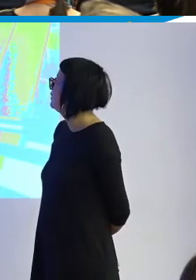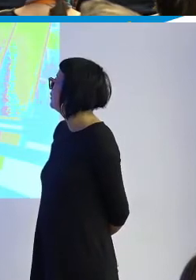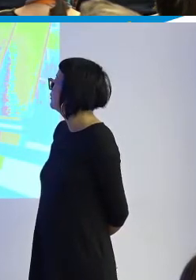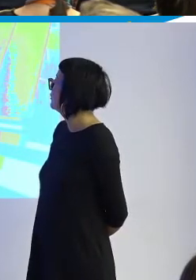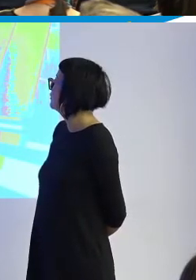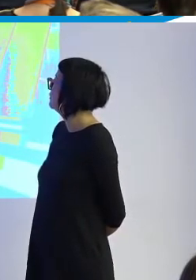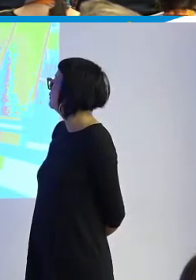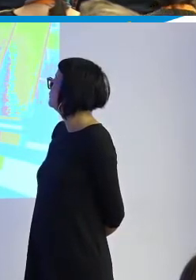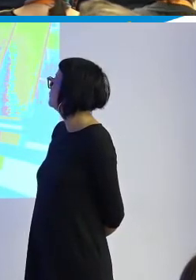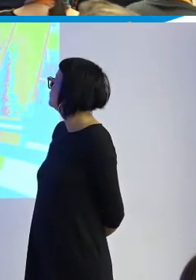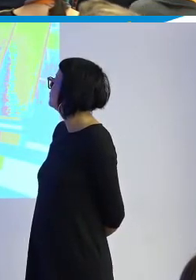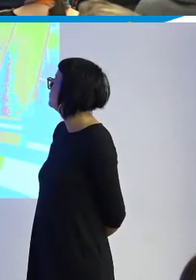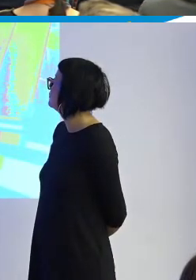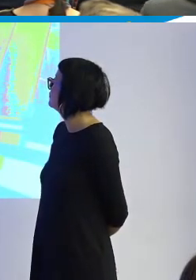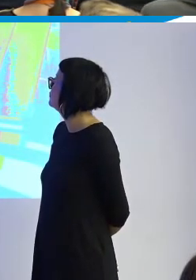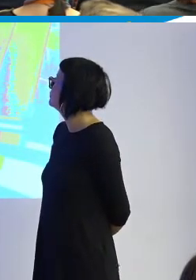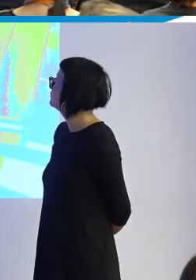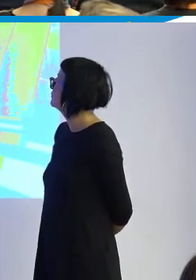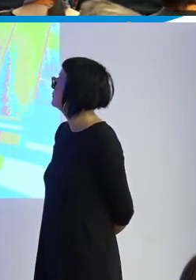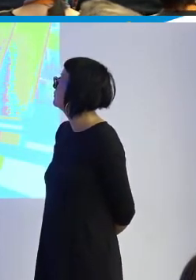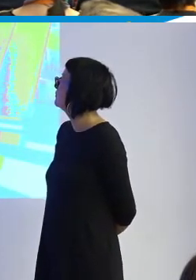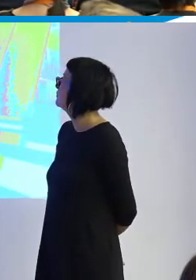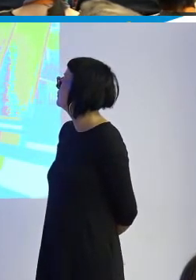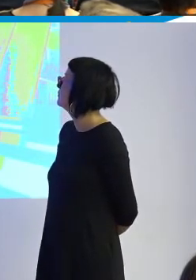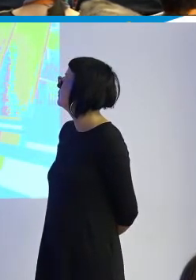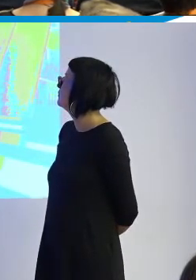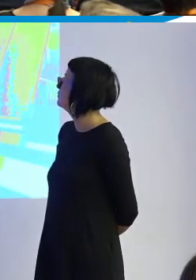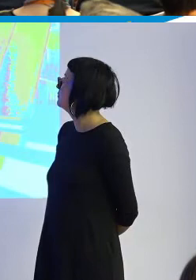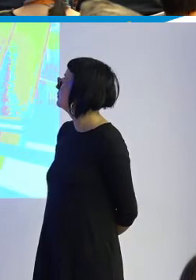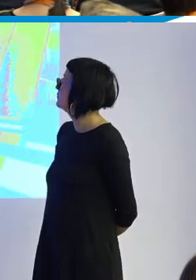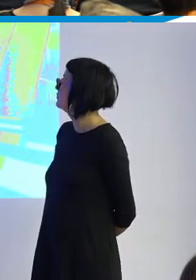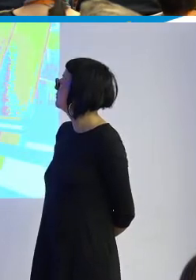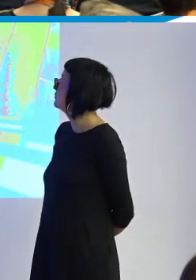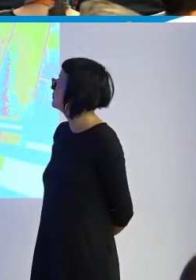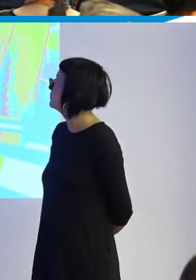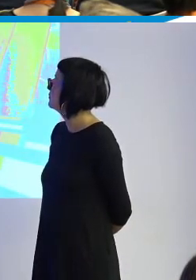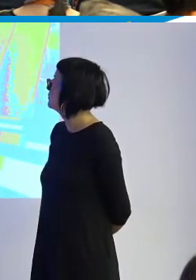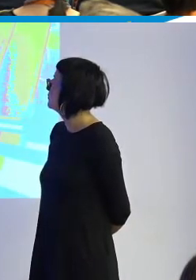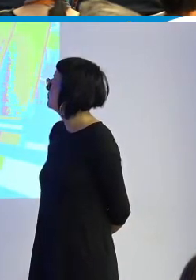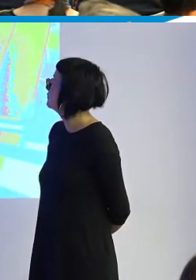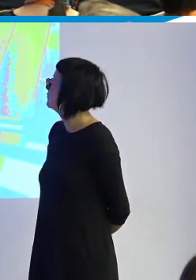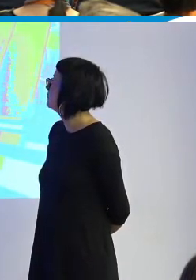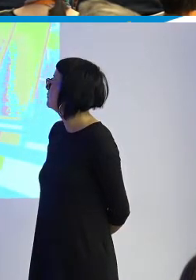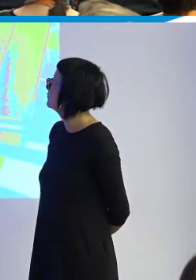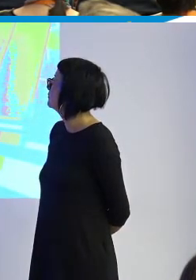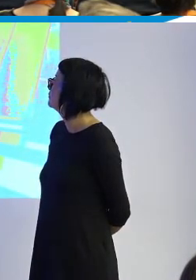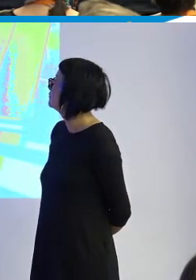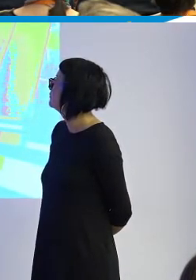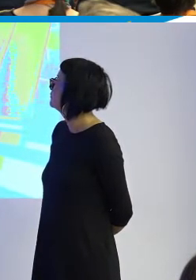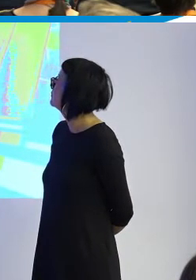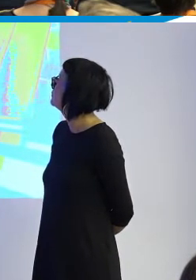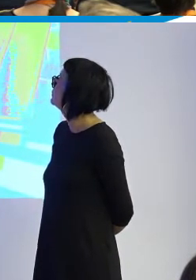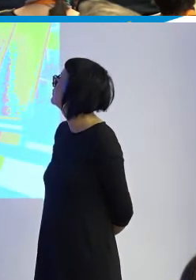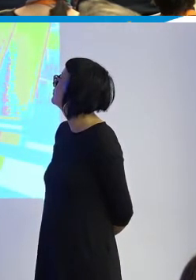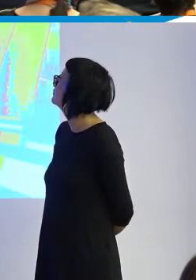because it pulls me back it is easy to keep this posture the PLM-01 we call